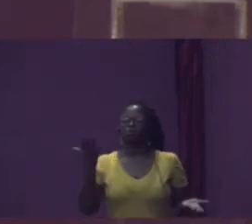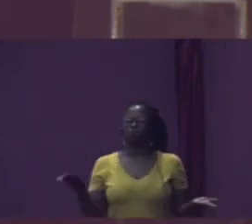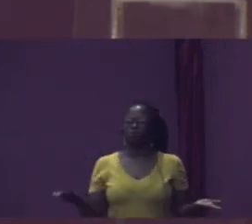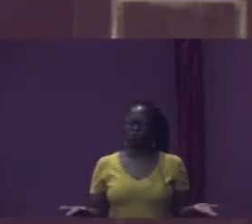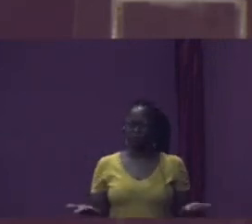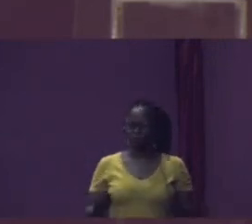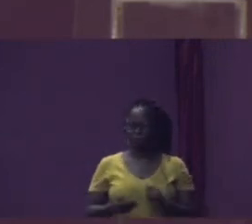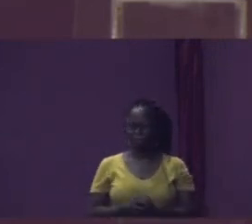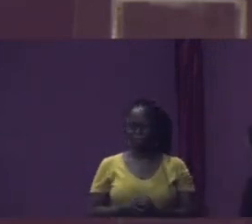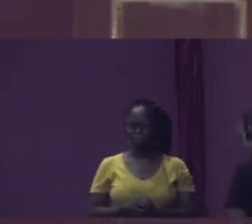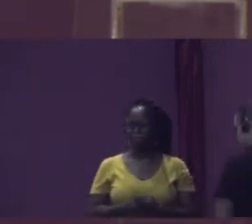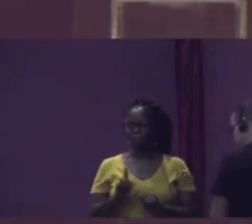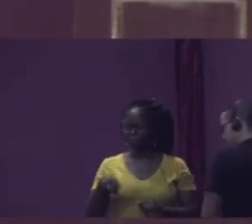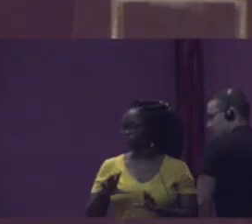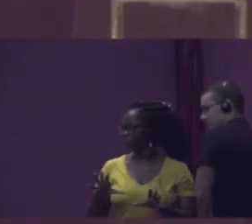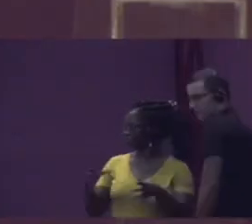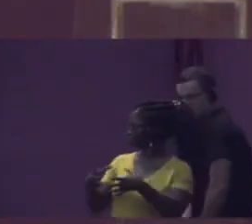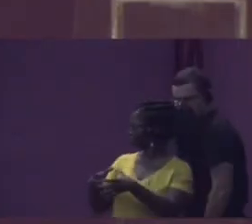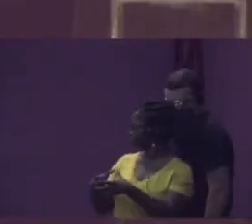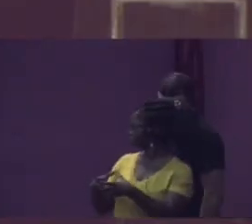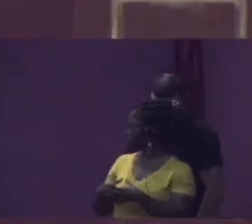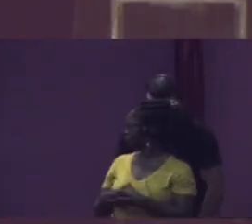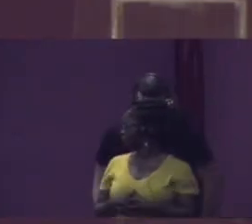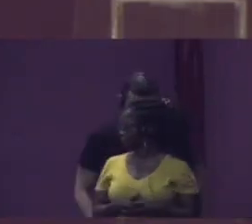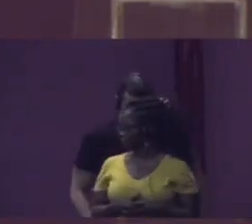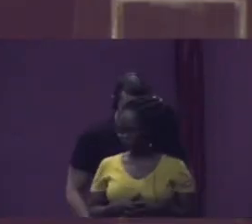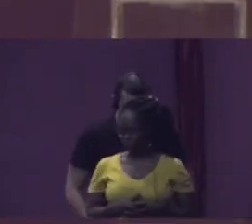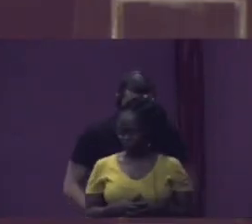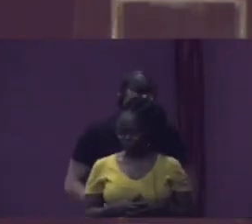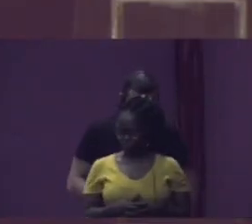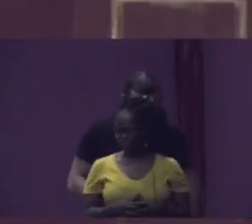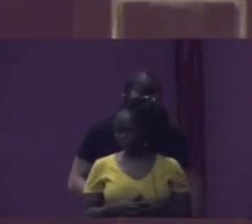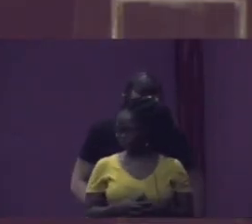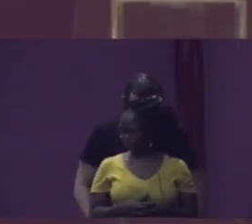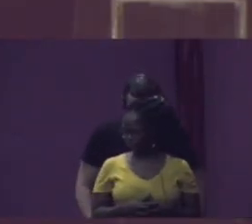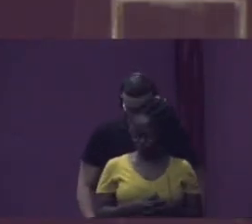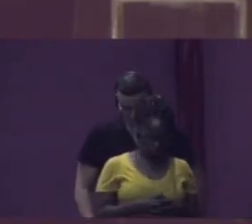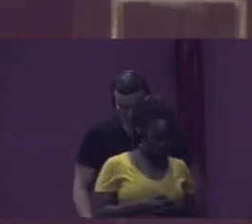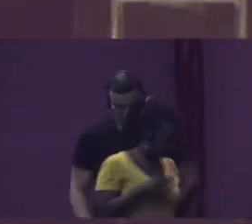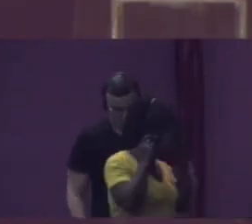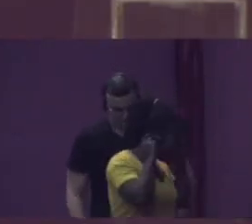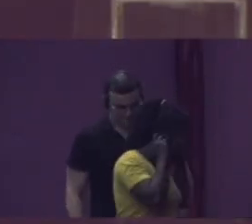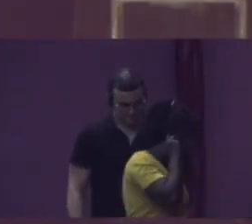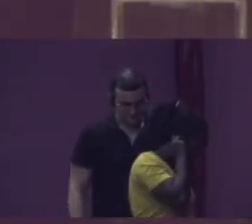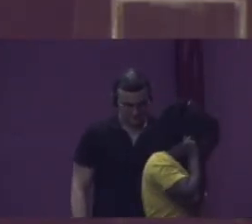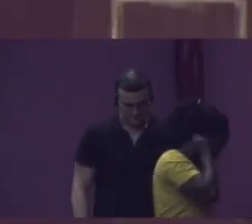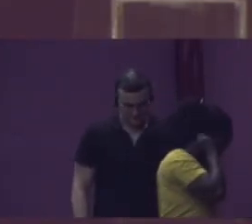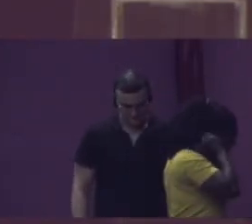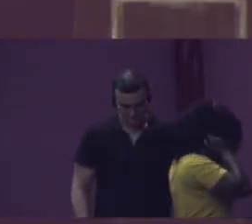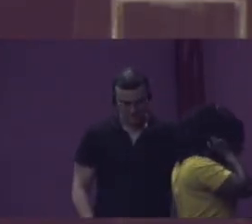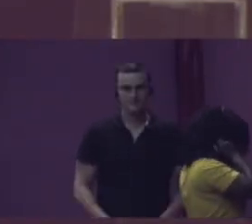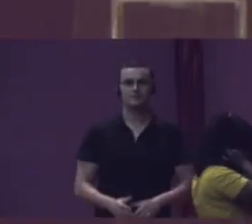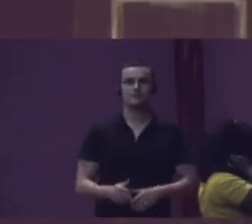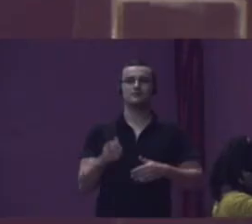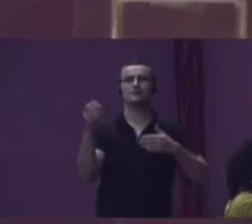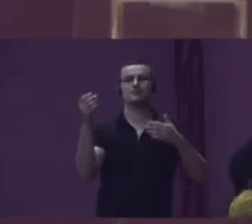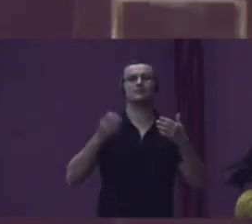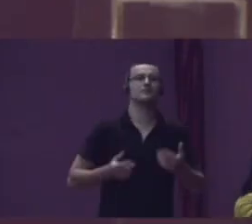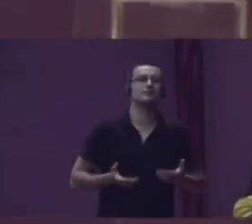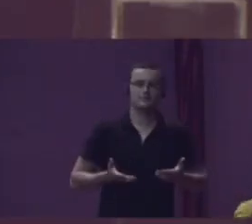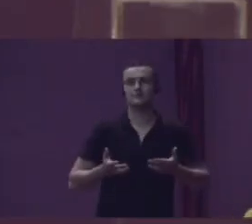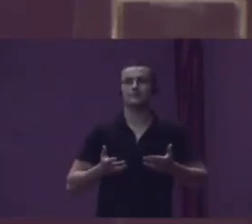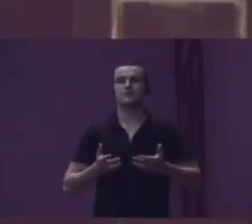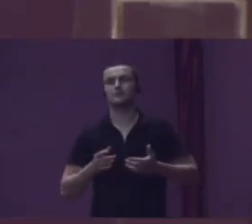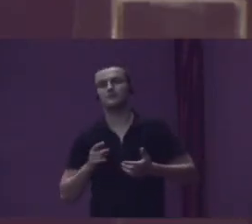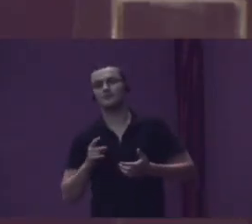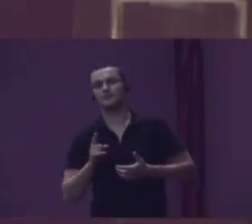It's a group of our nursing trainees. I'm happy to talk about this afterwards, even if it's not the topic of the